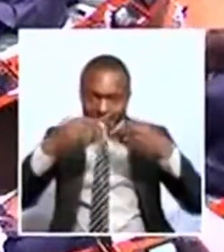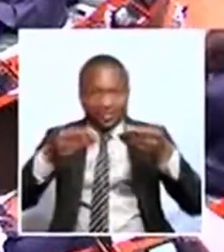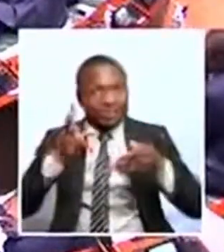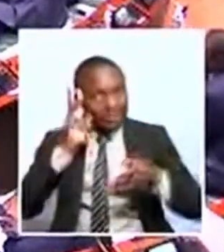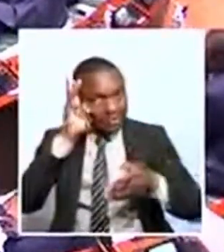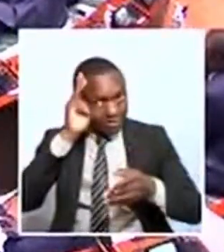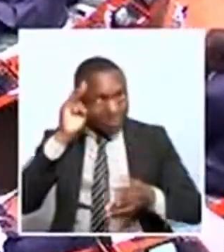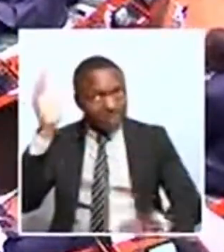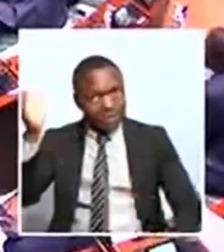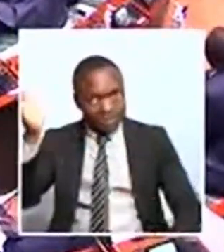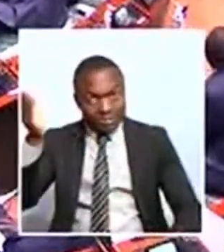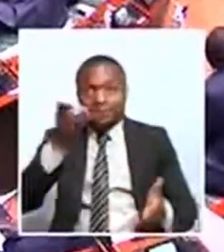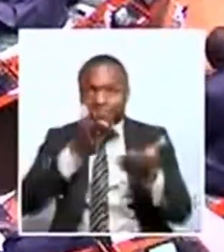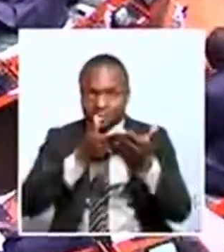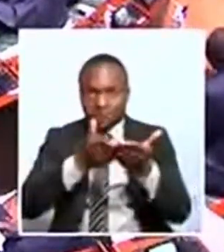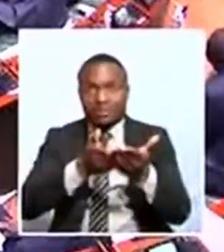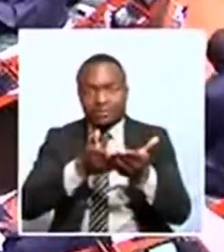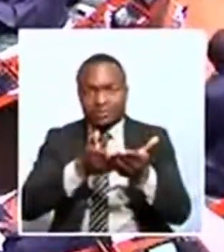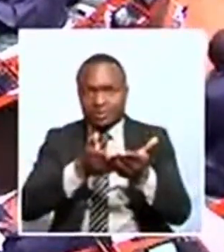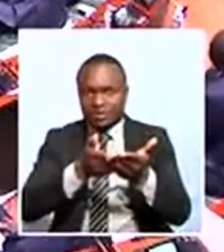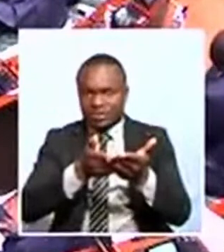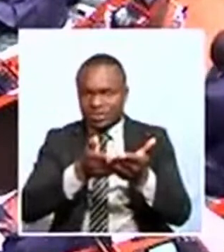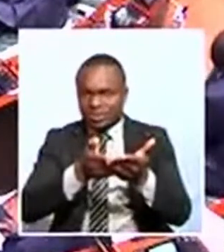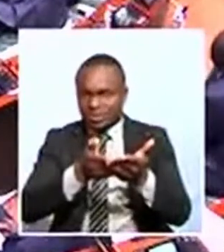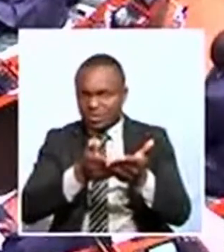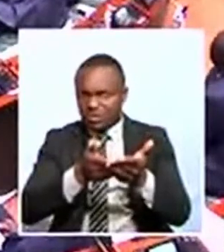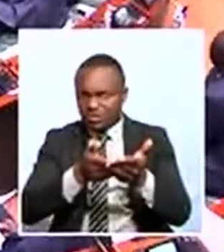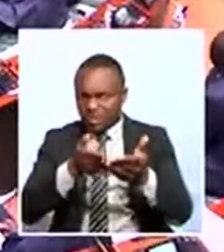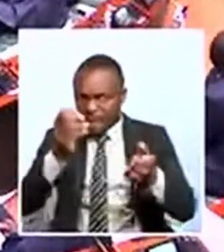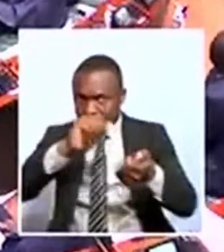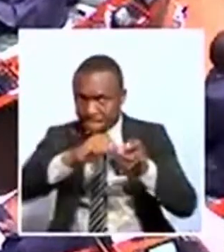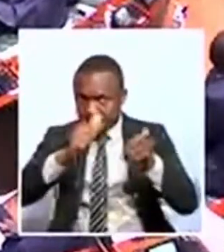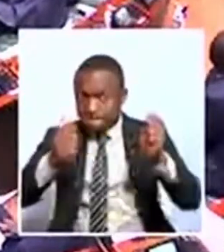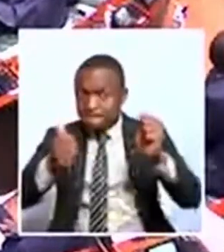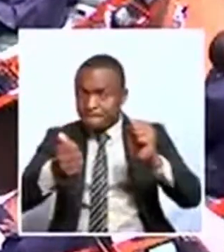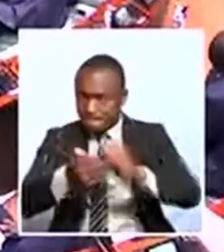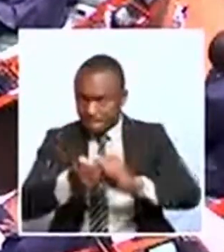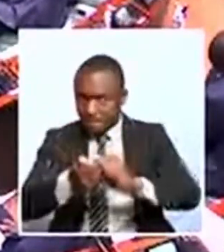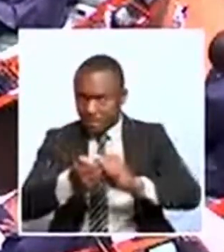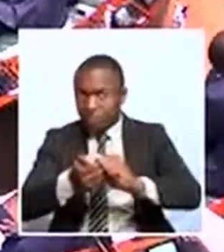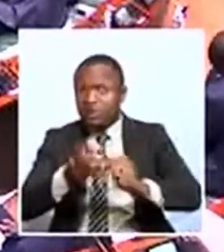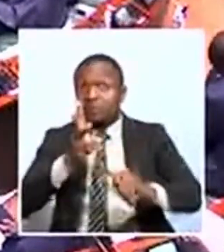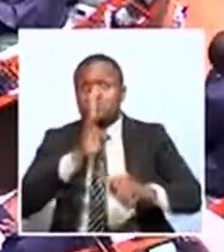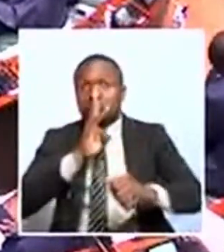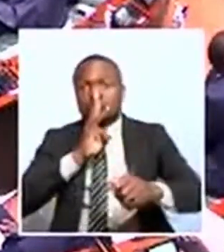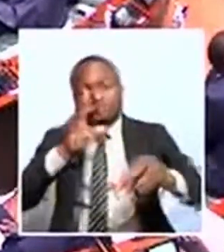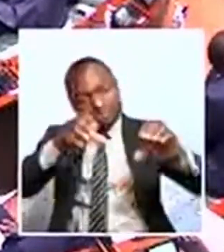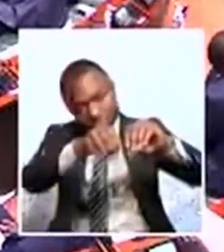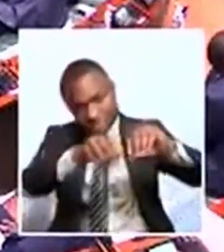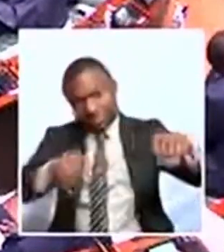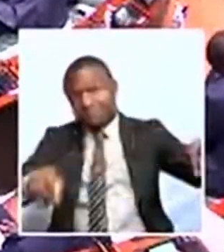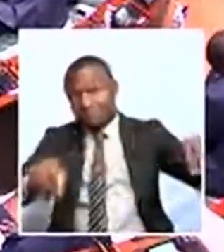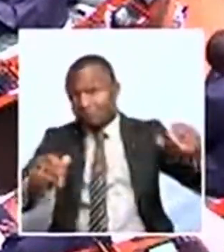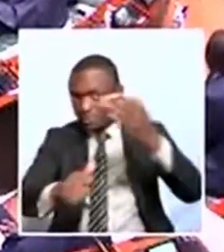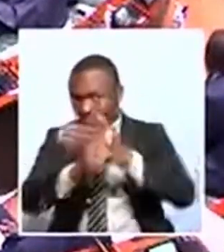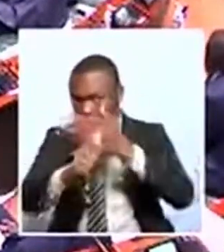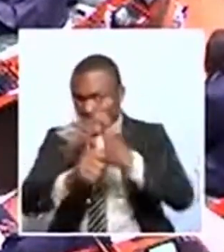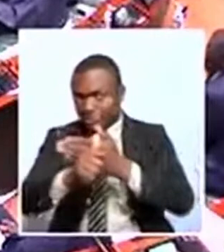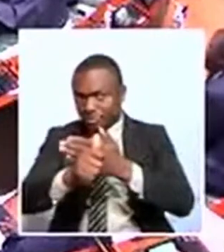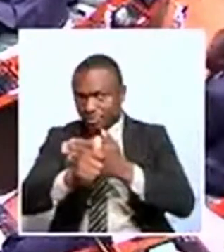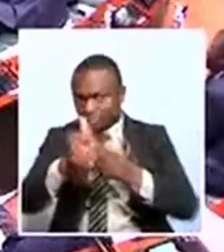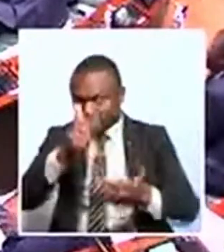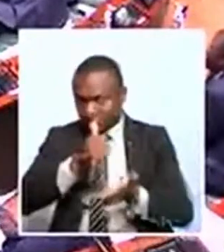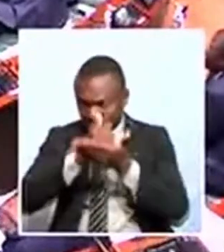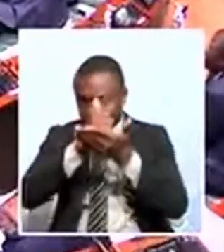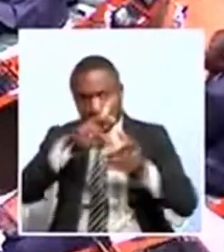statement. This was on the shutdown of Ayolanda 1 water treatment plant in Kapiwe to facilitate repair works